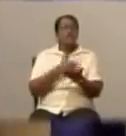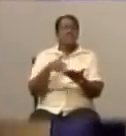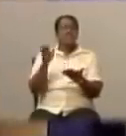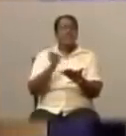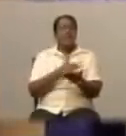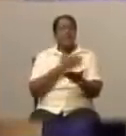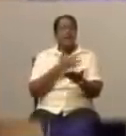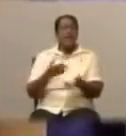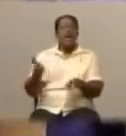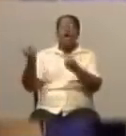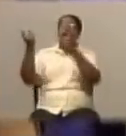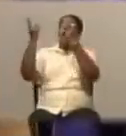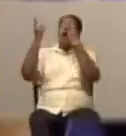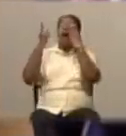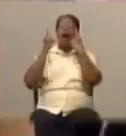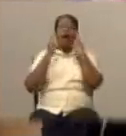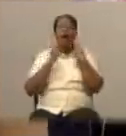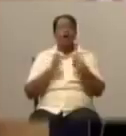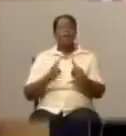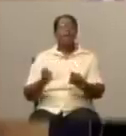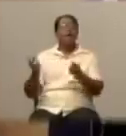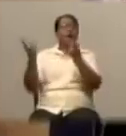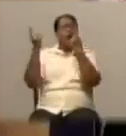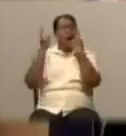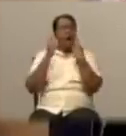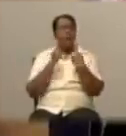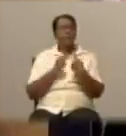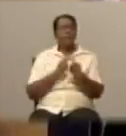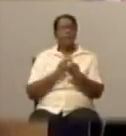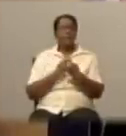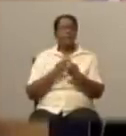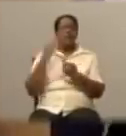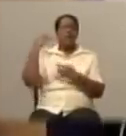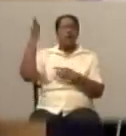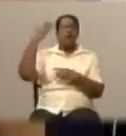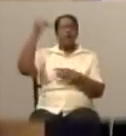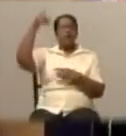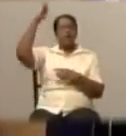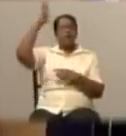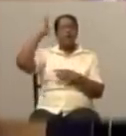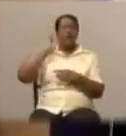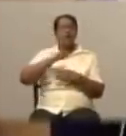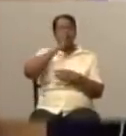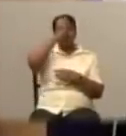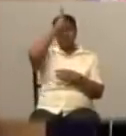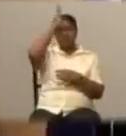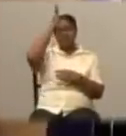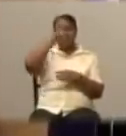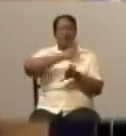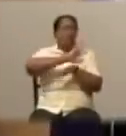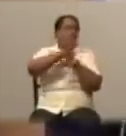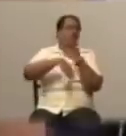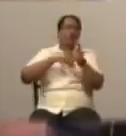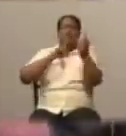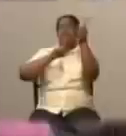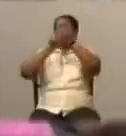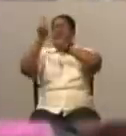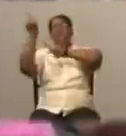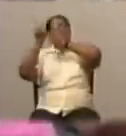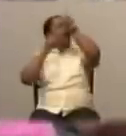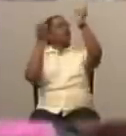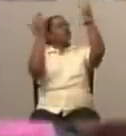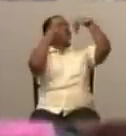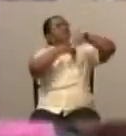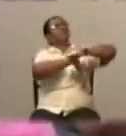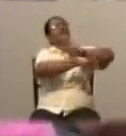Aeterna lux credentium, which means you, God, are the creator of all the stars, of all the heaven.